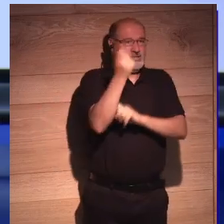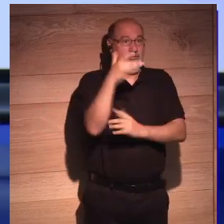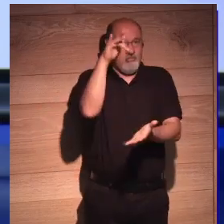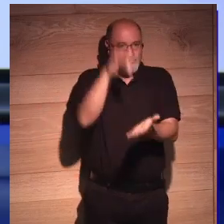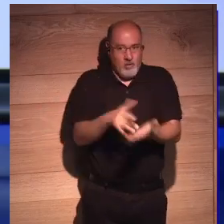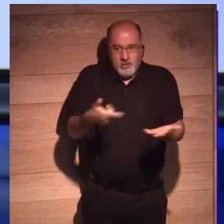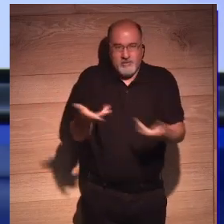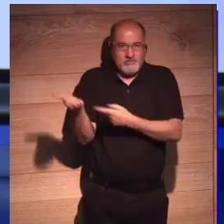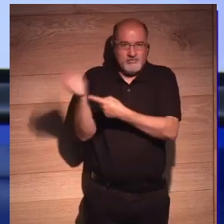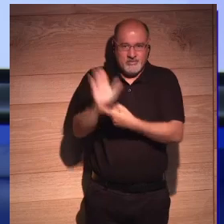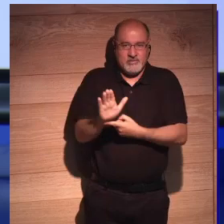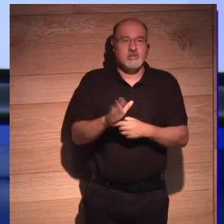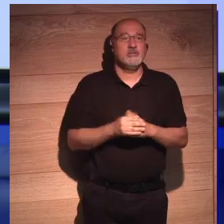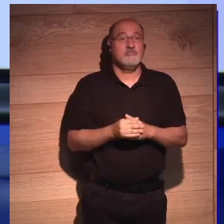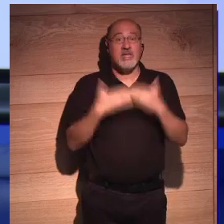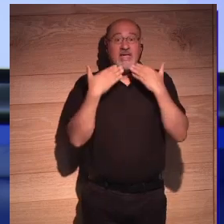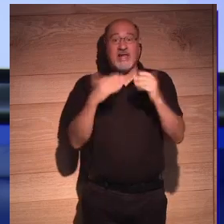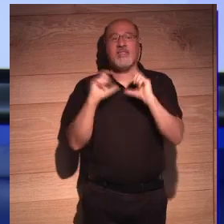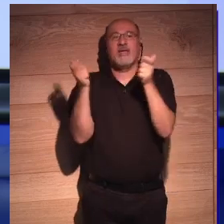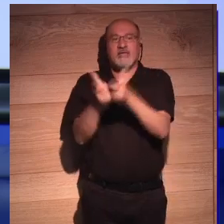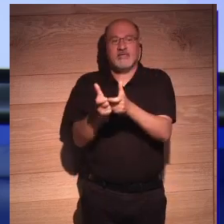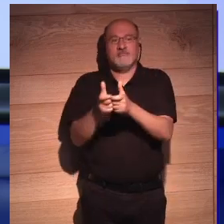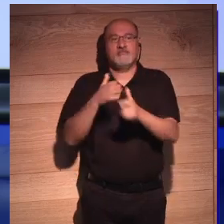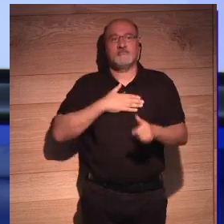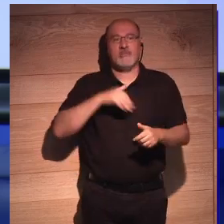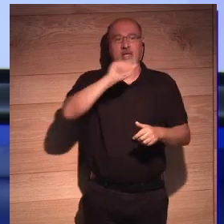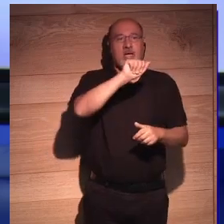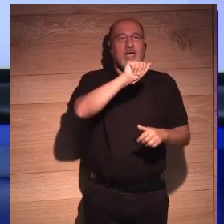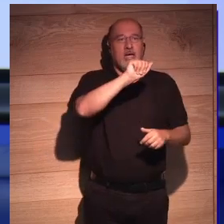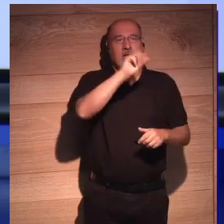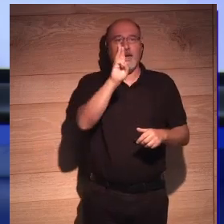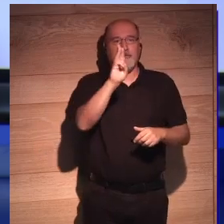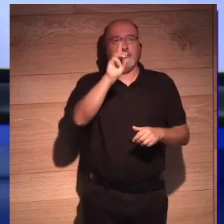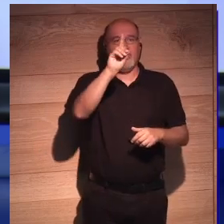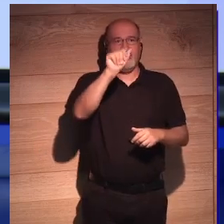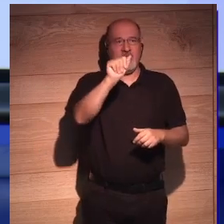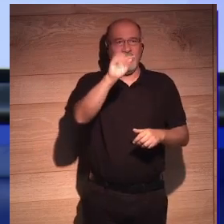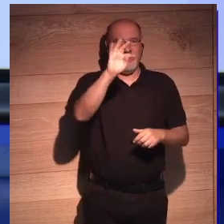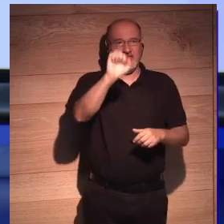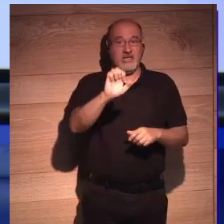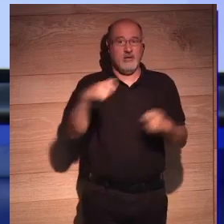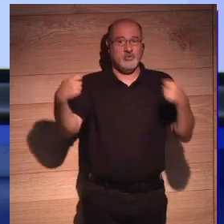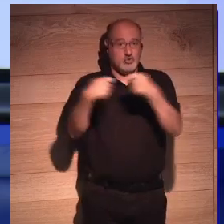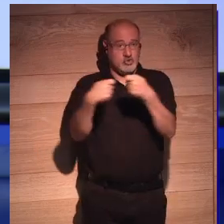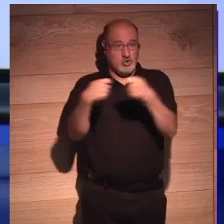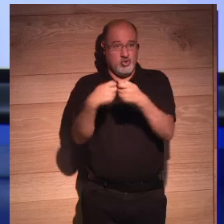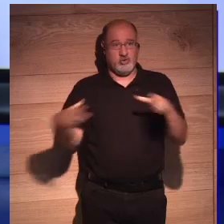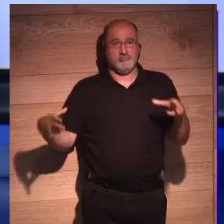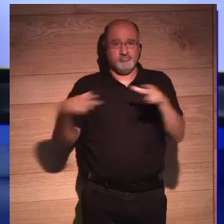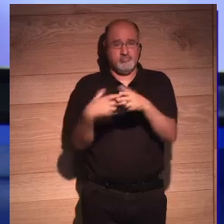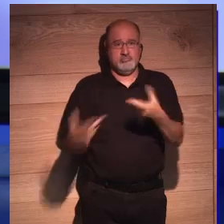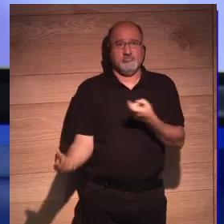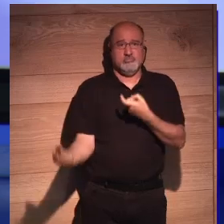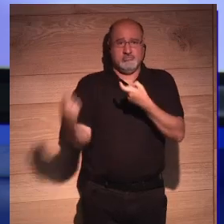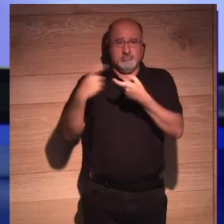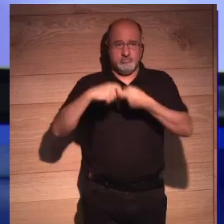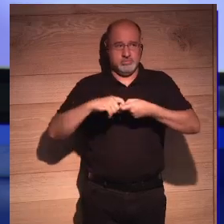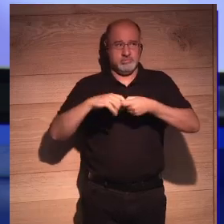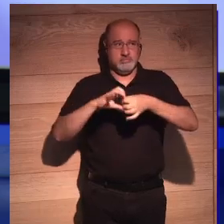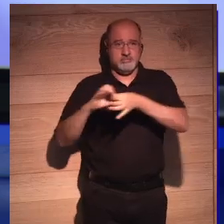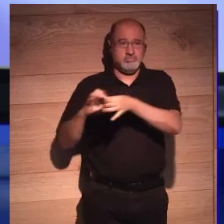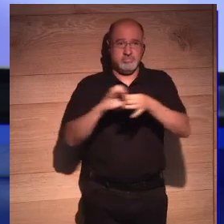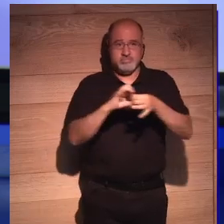finally happened after such a long time. Thanks to the update team as well, which, as you know, are our partners in